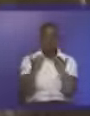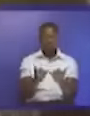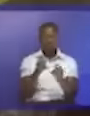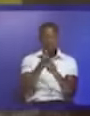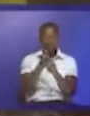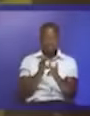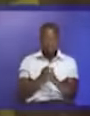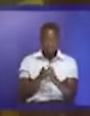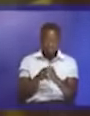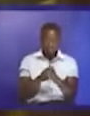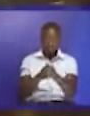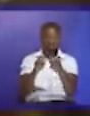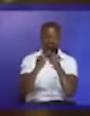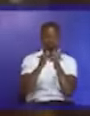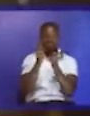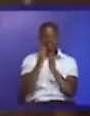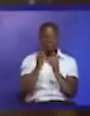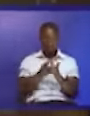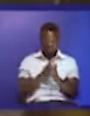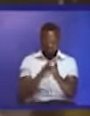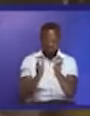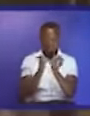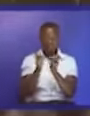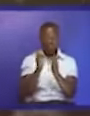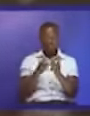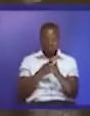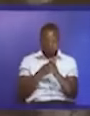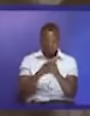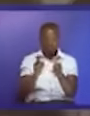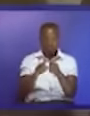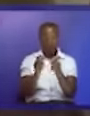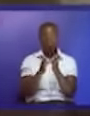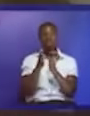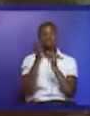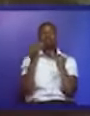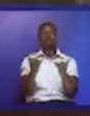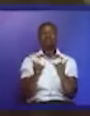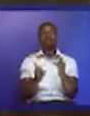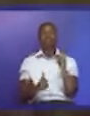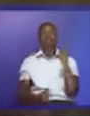Run to Jesus. 2.